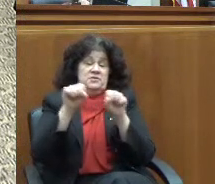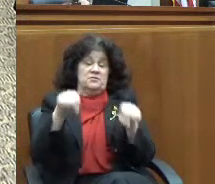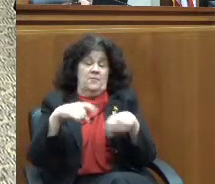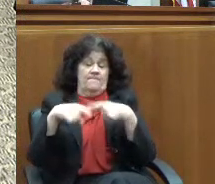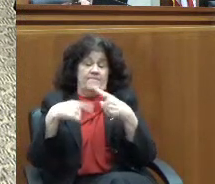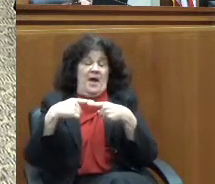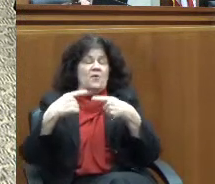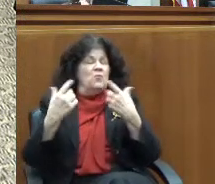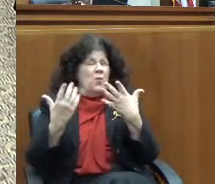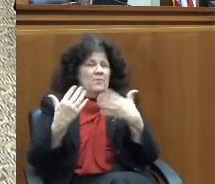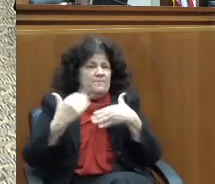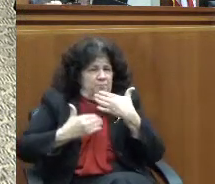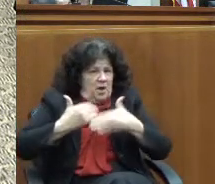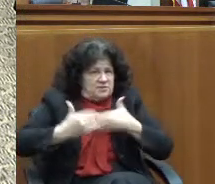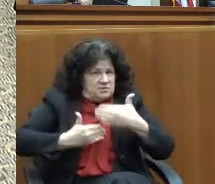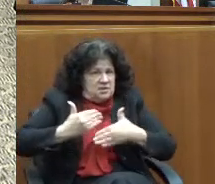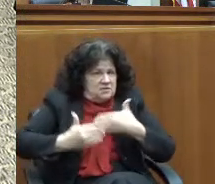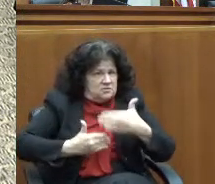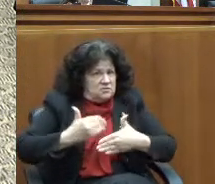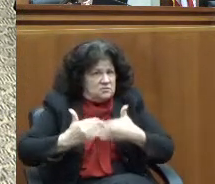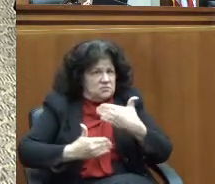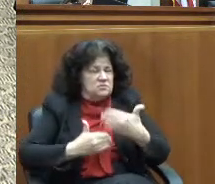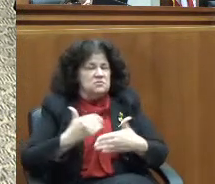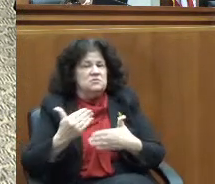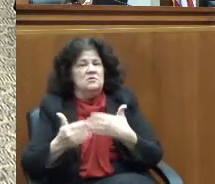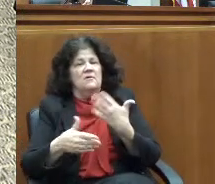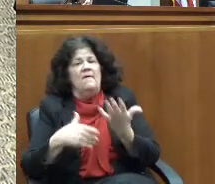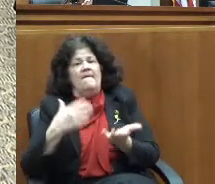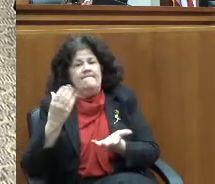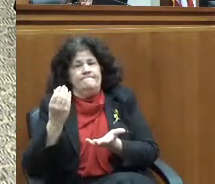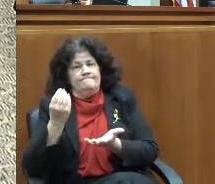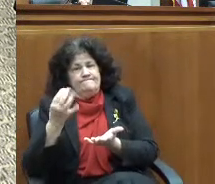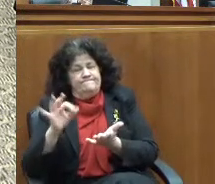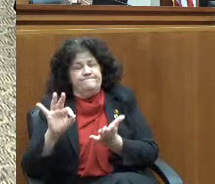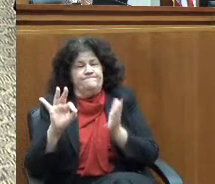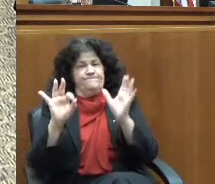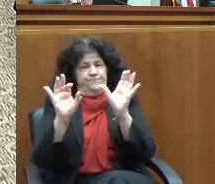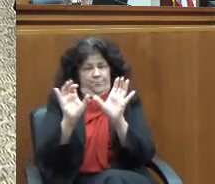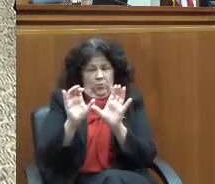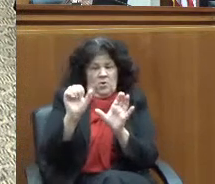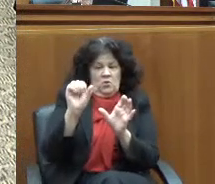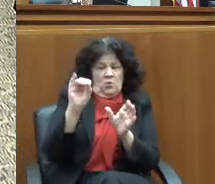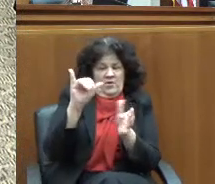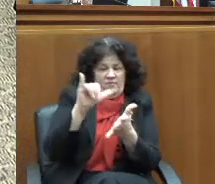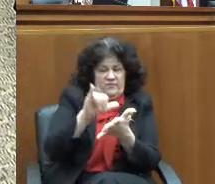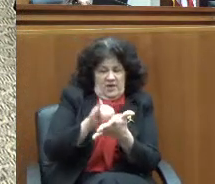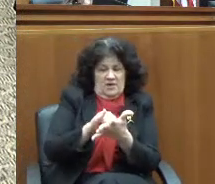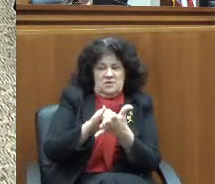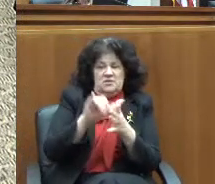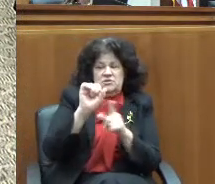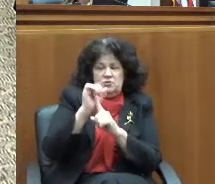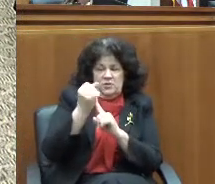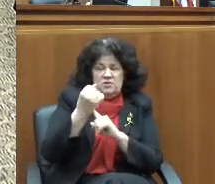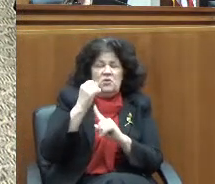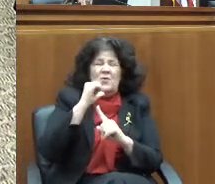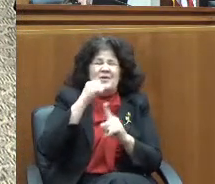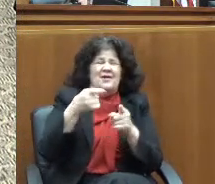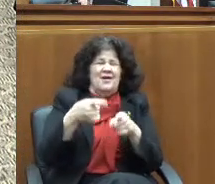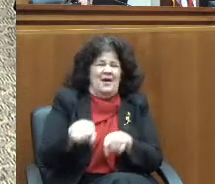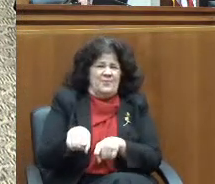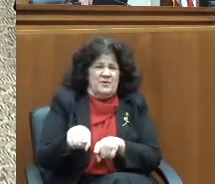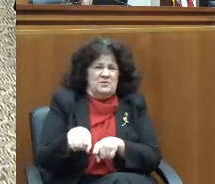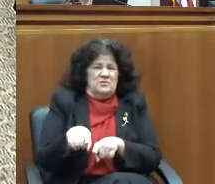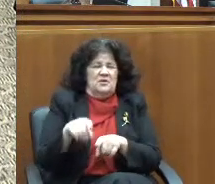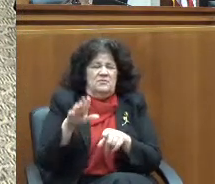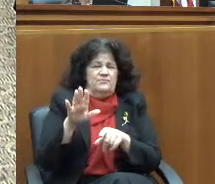the process of freezing certificates so that these types of situations wouldn't happen. So how can